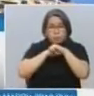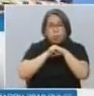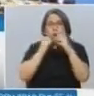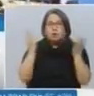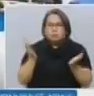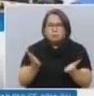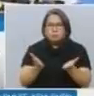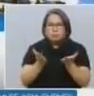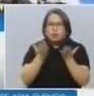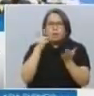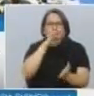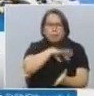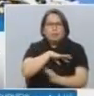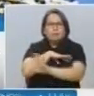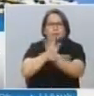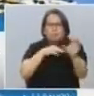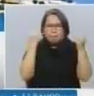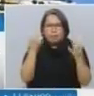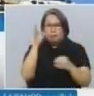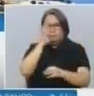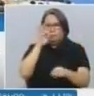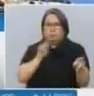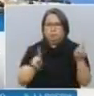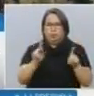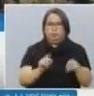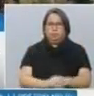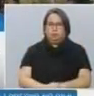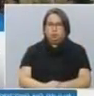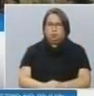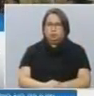greatest good for the greatest number.